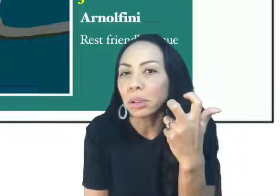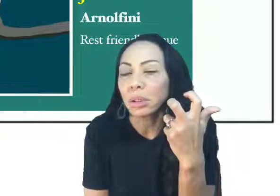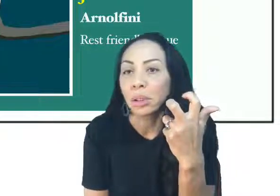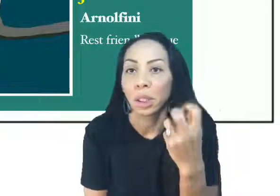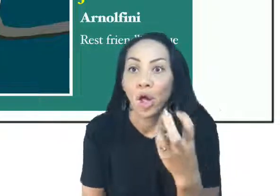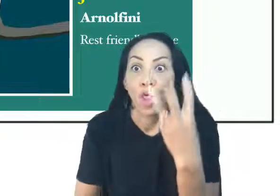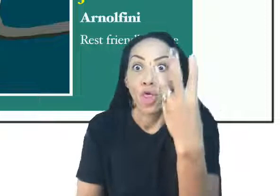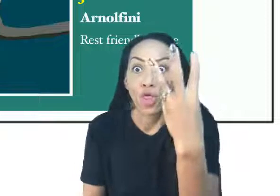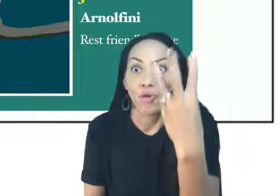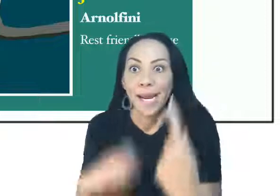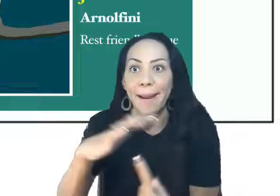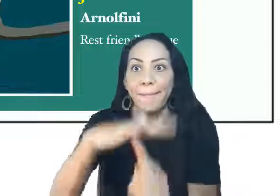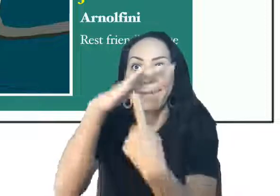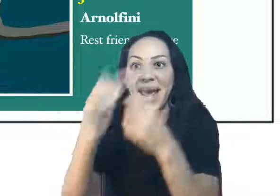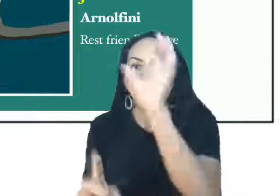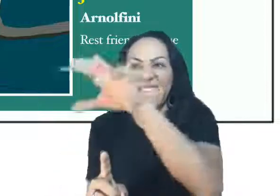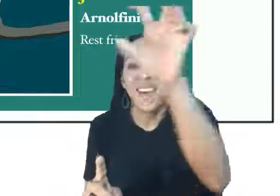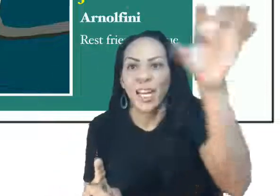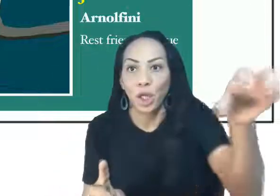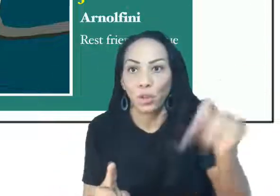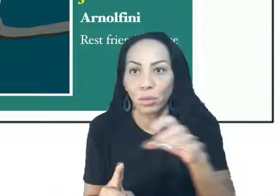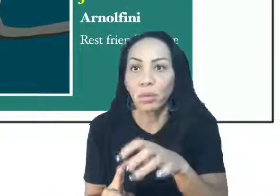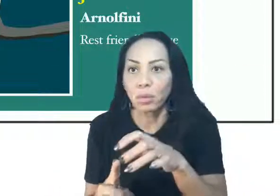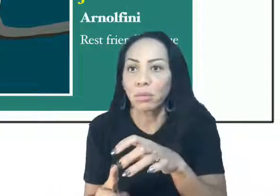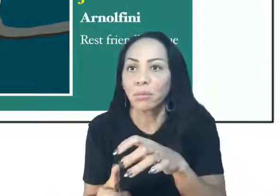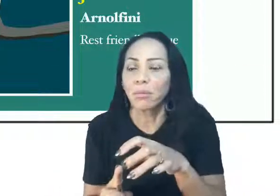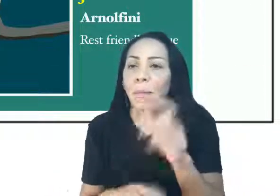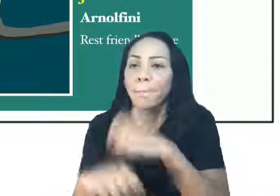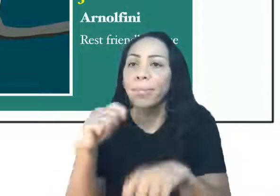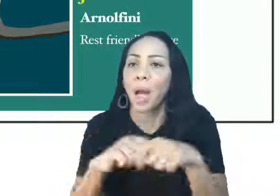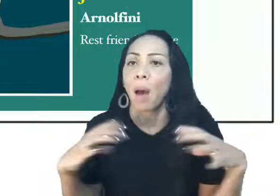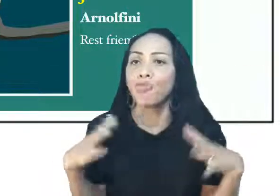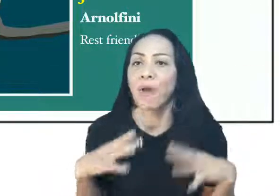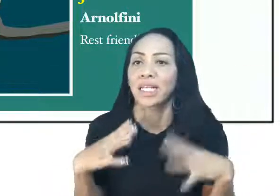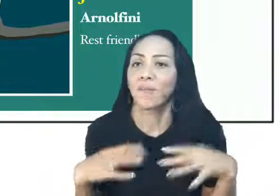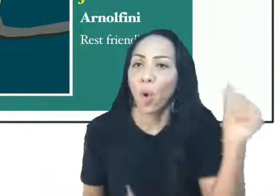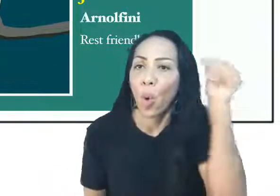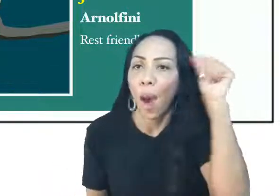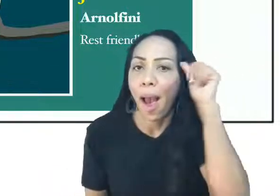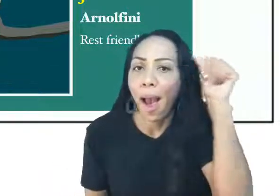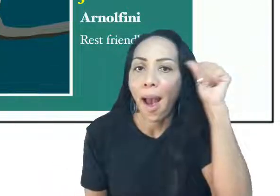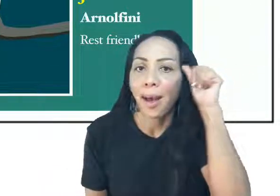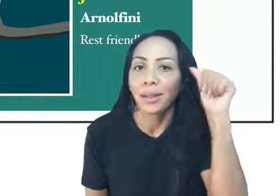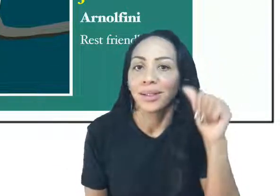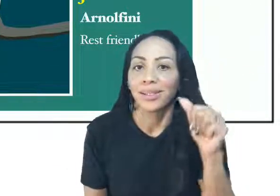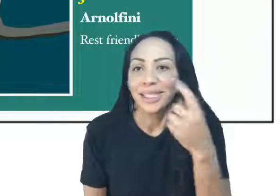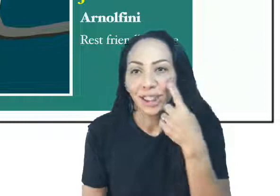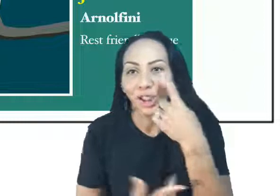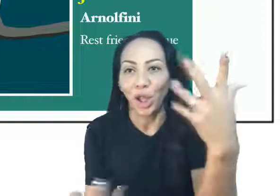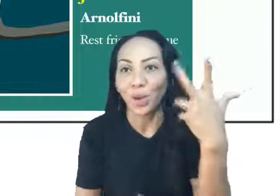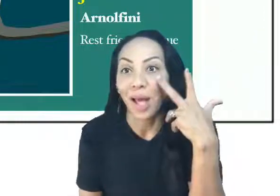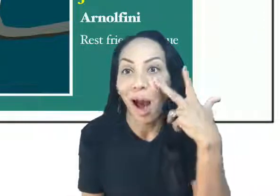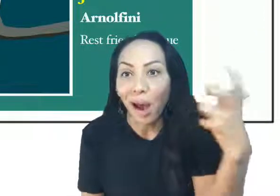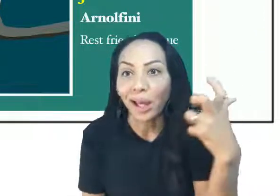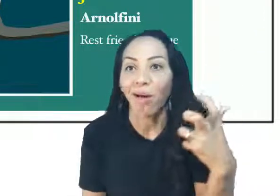been working with. The icons are like a really comfy beanbag and somebody lying on their side on a beanbag. So there's